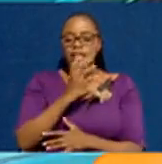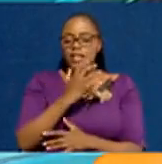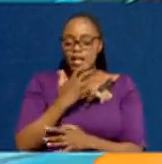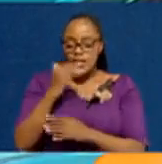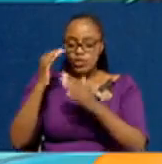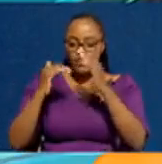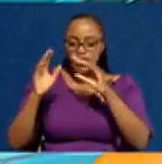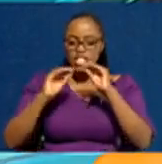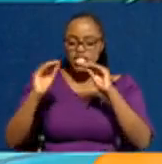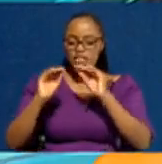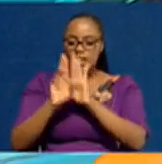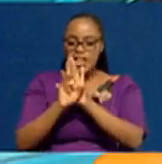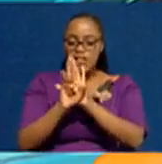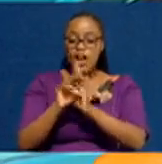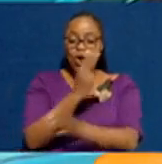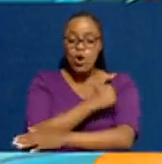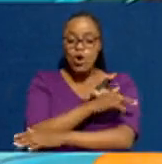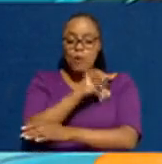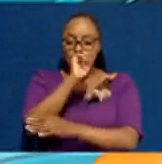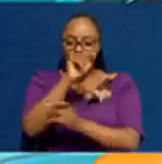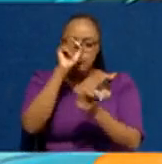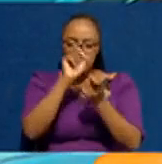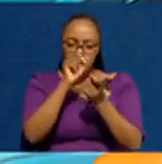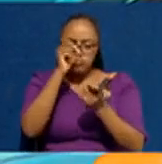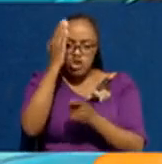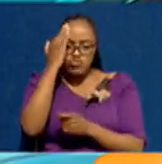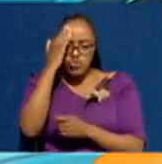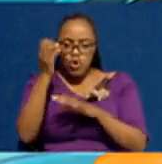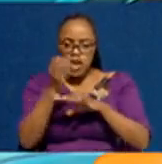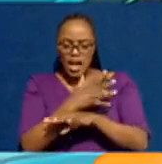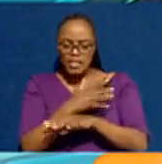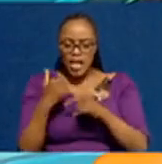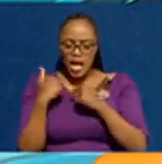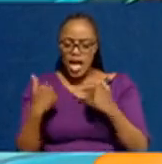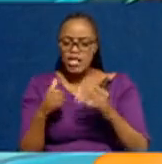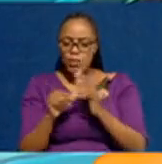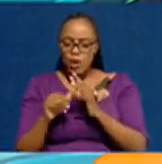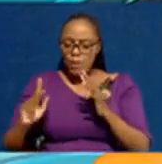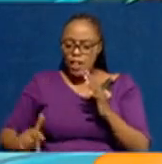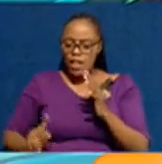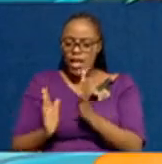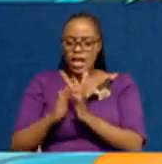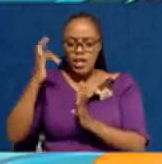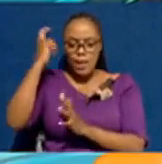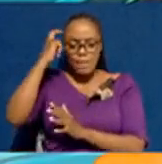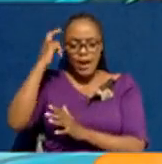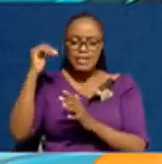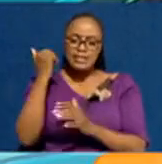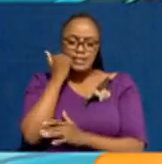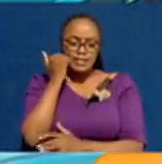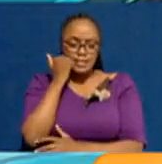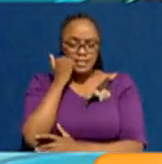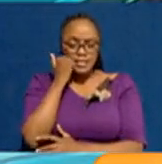is used to diagnose cancer, bone disorders, heart problems, kidney and brain disorders, among other